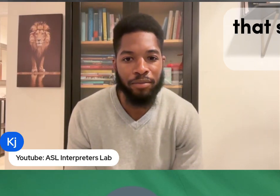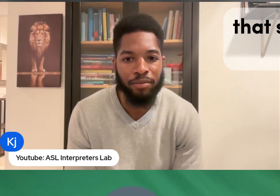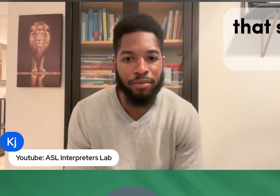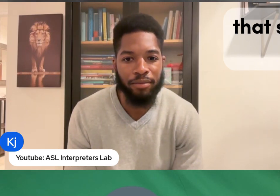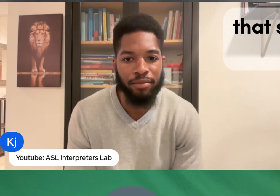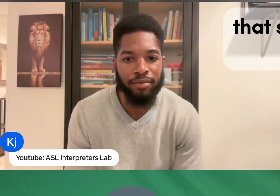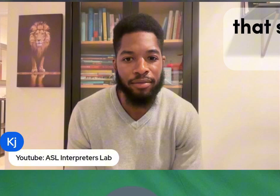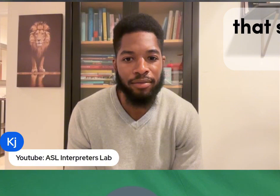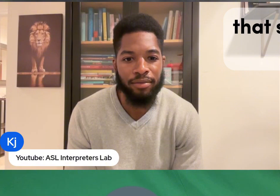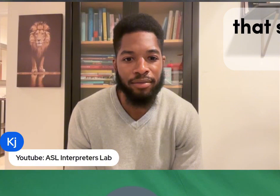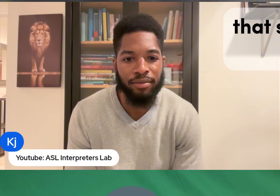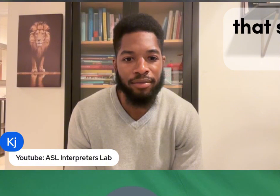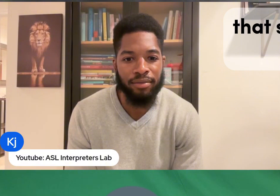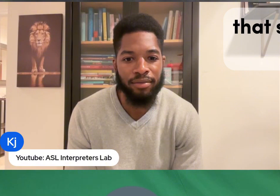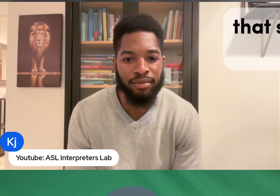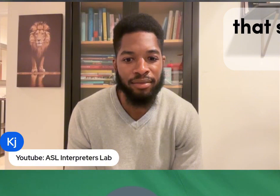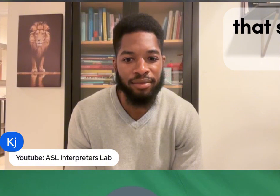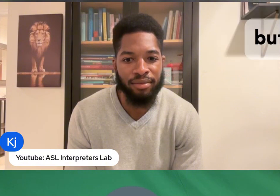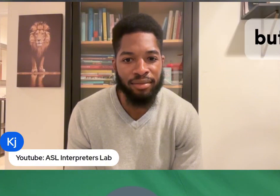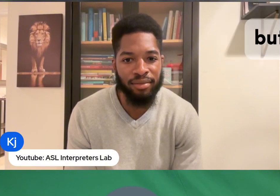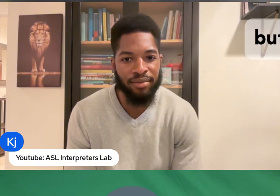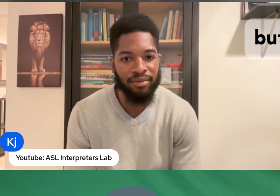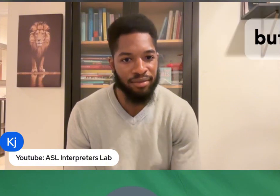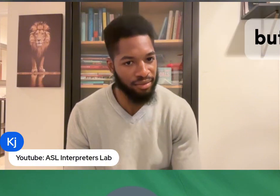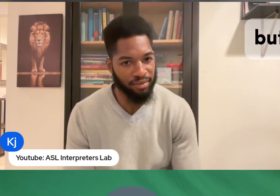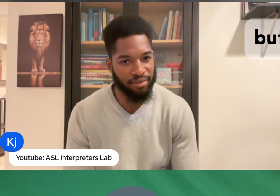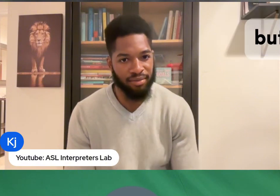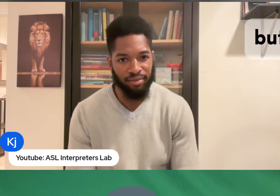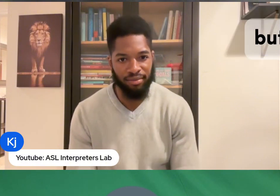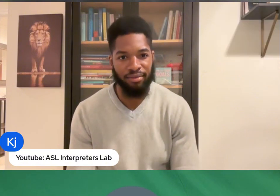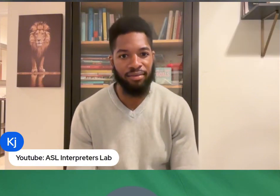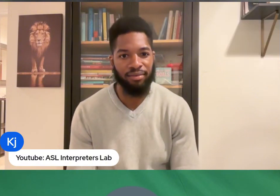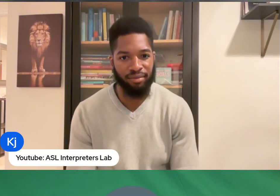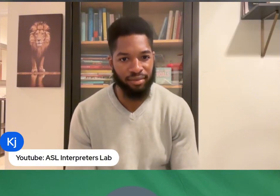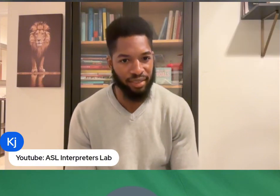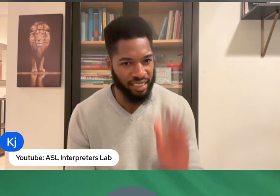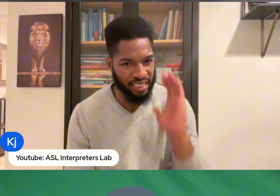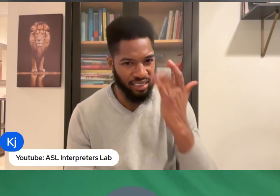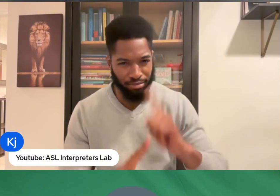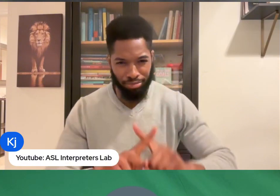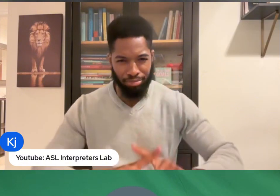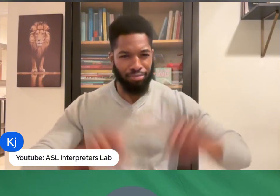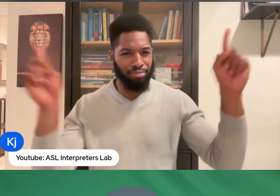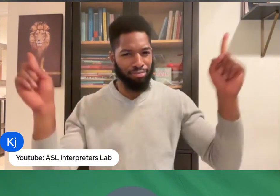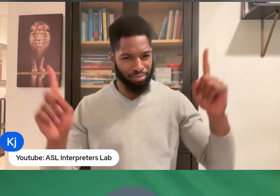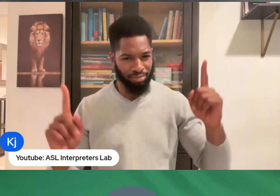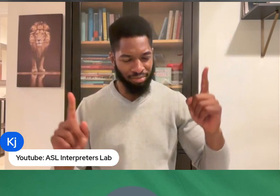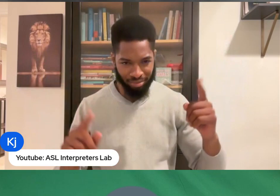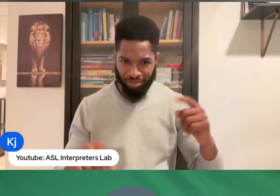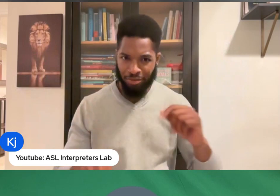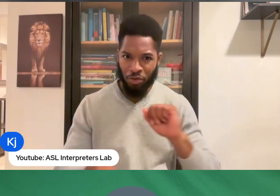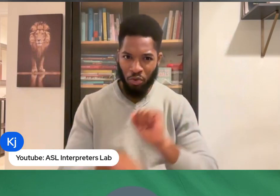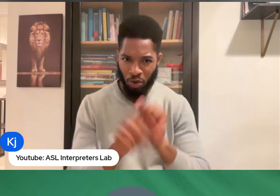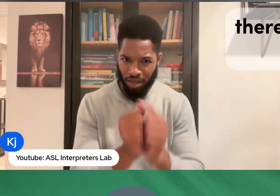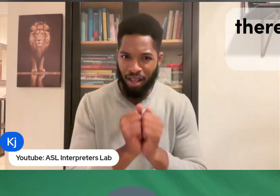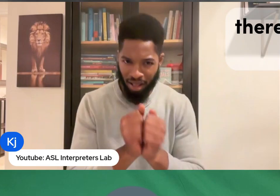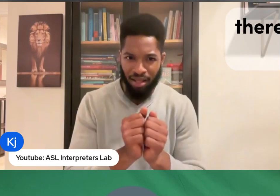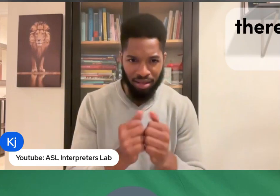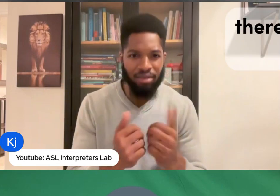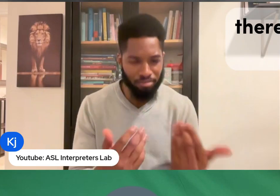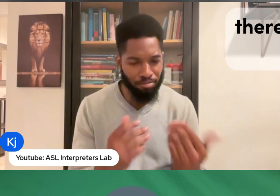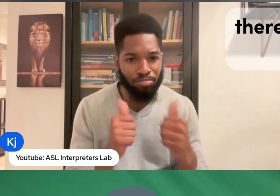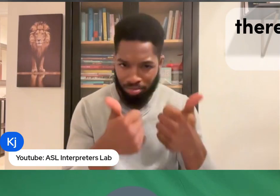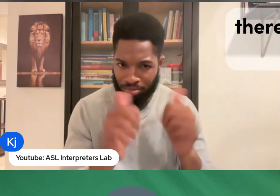be worlds apart for both of you, but you're collaborating? How did this happen? Well, there